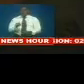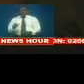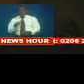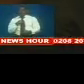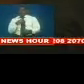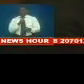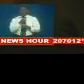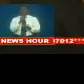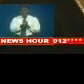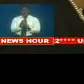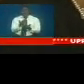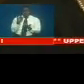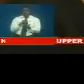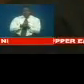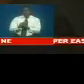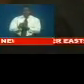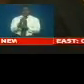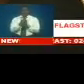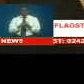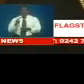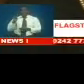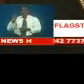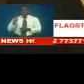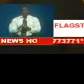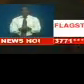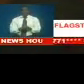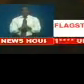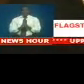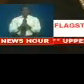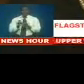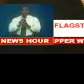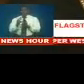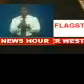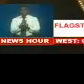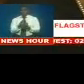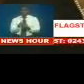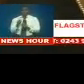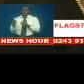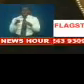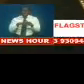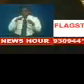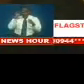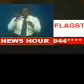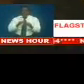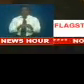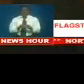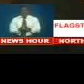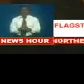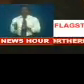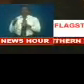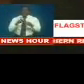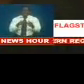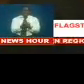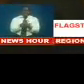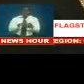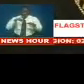to mention that just last week there were 17 Australian universities here for the first ever education fair here in